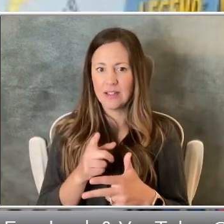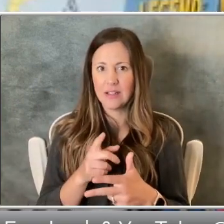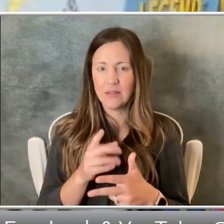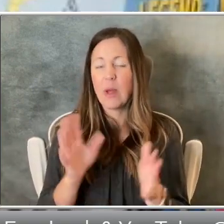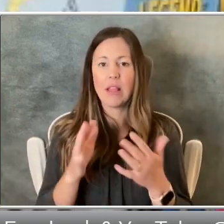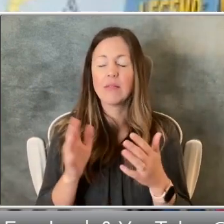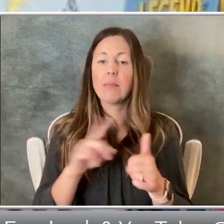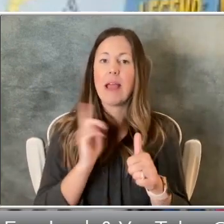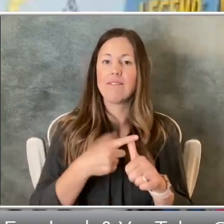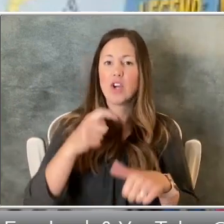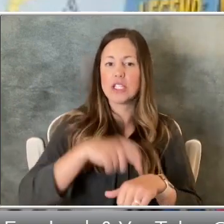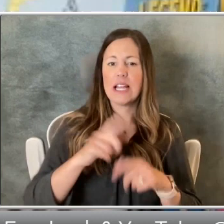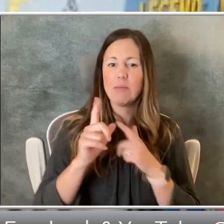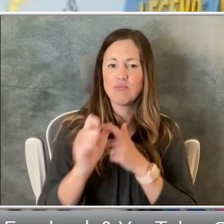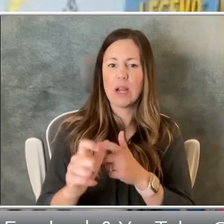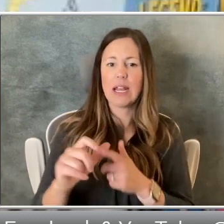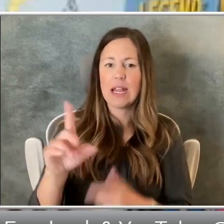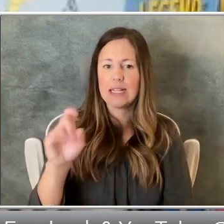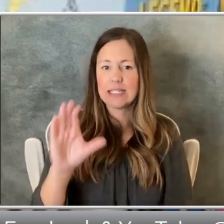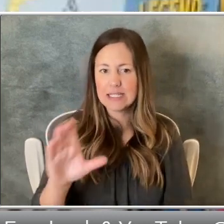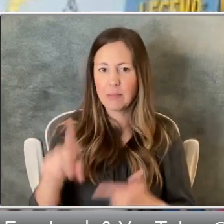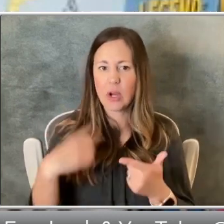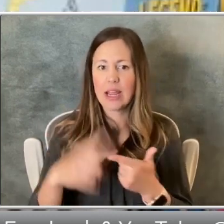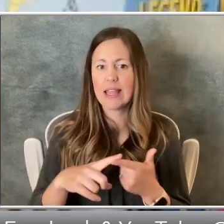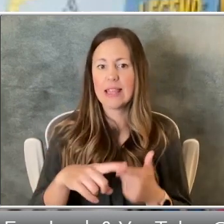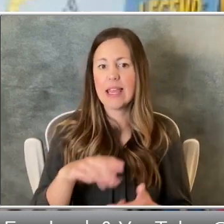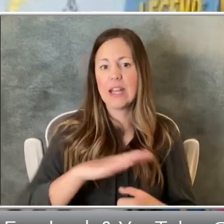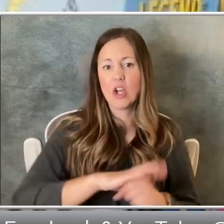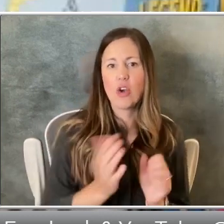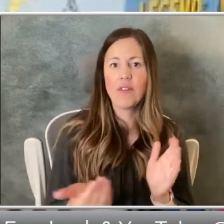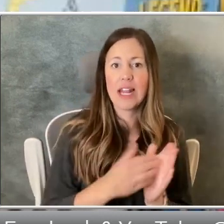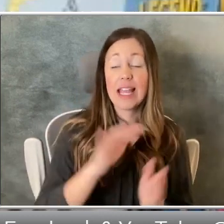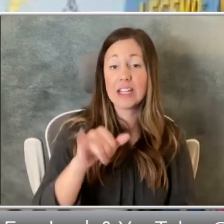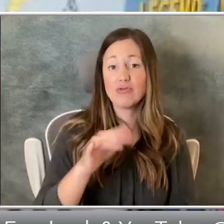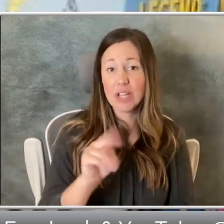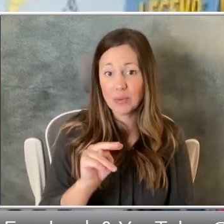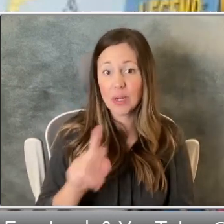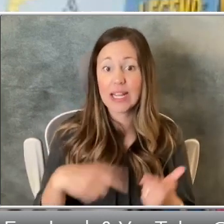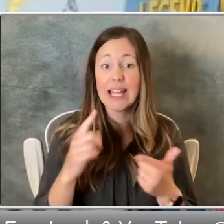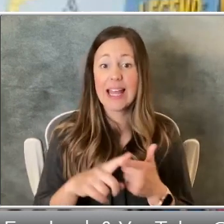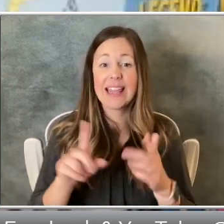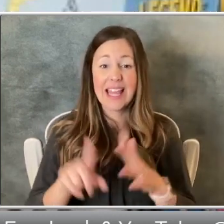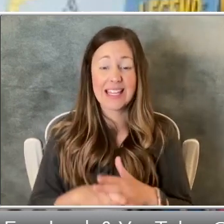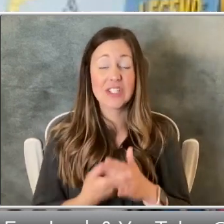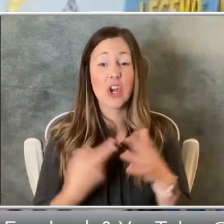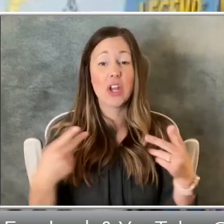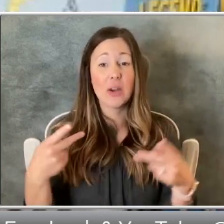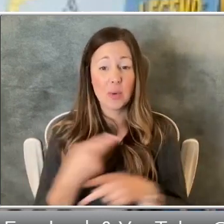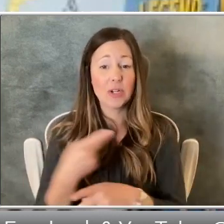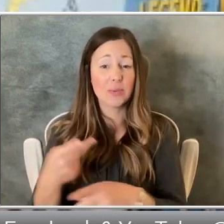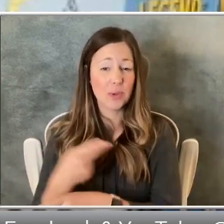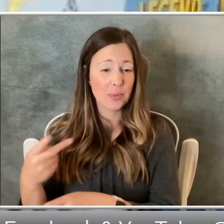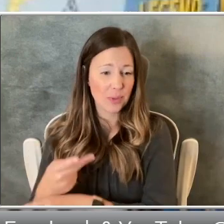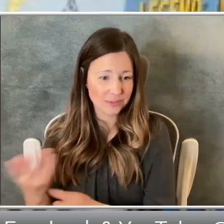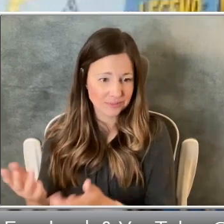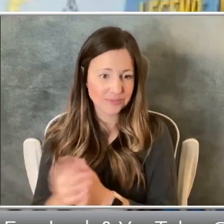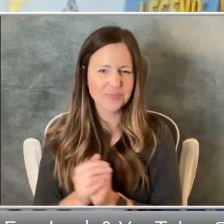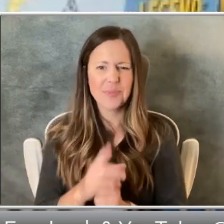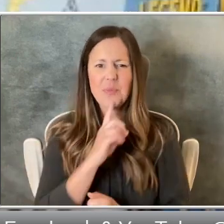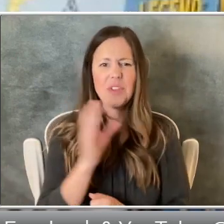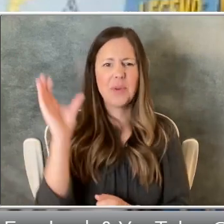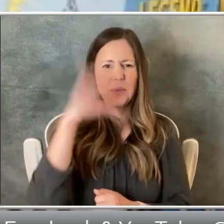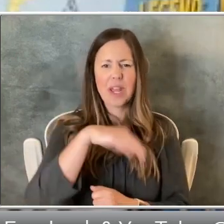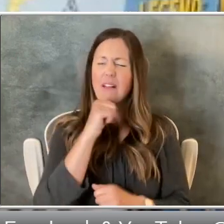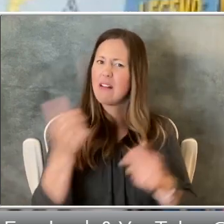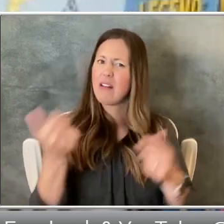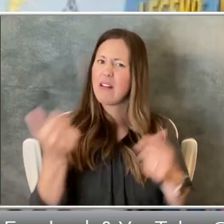in December. I got COVID again in January, and it started to progress. And it was weird because it wouldn't happen